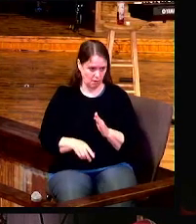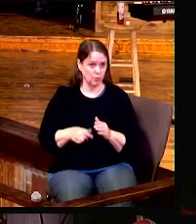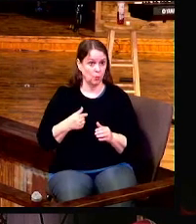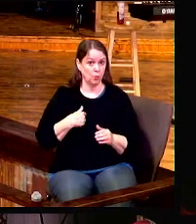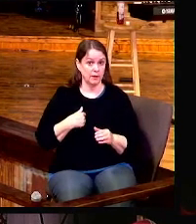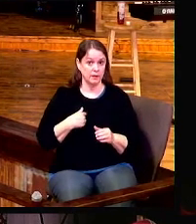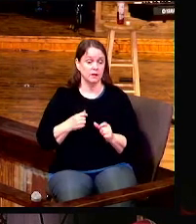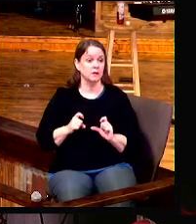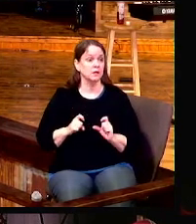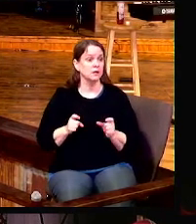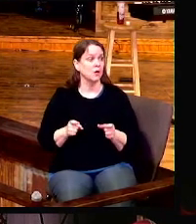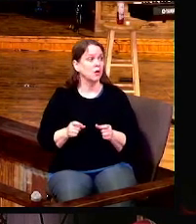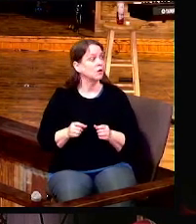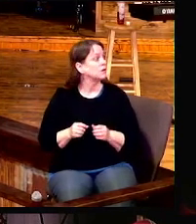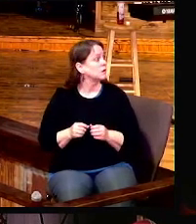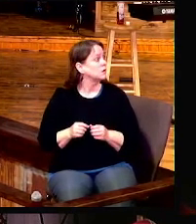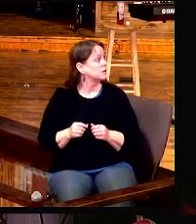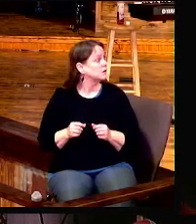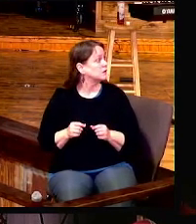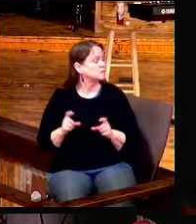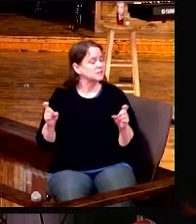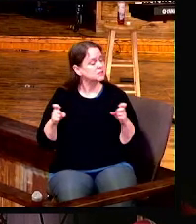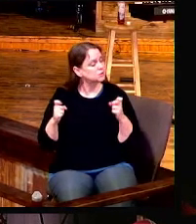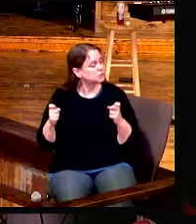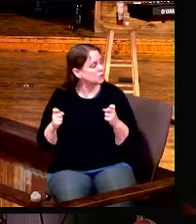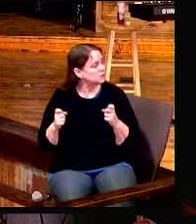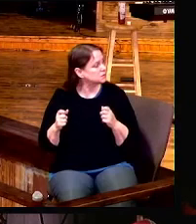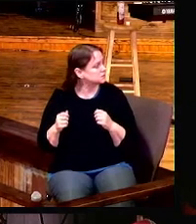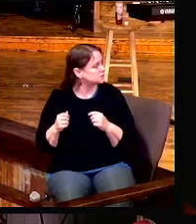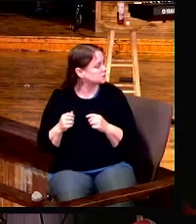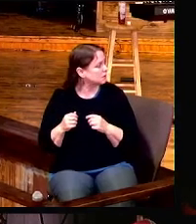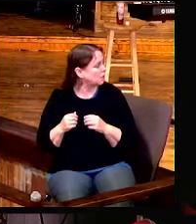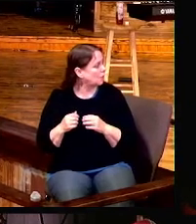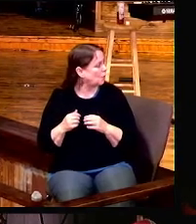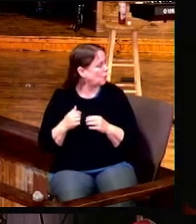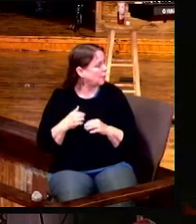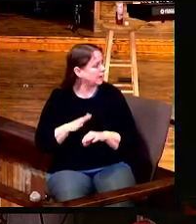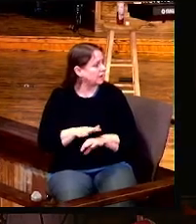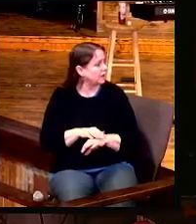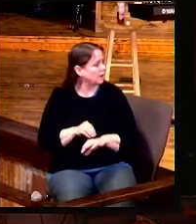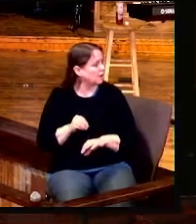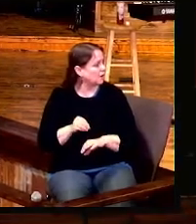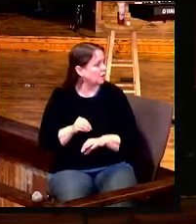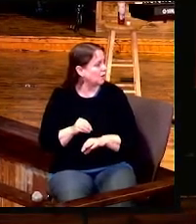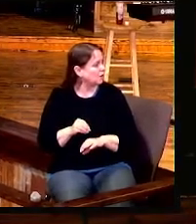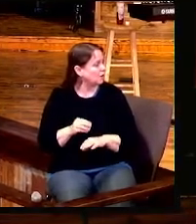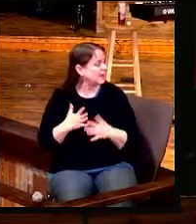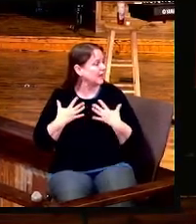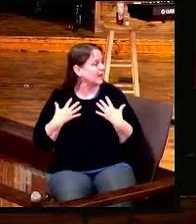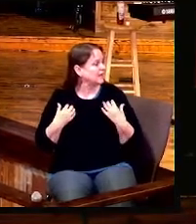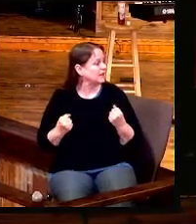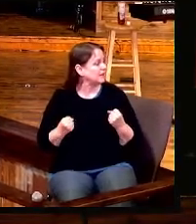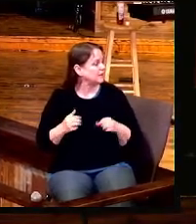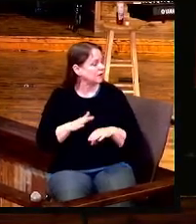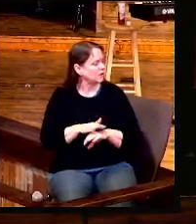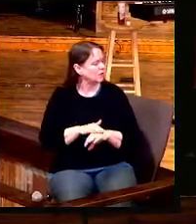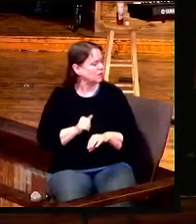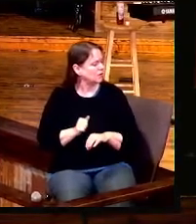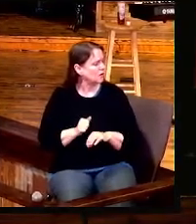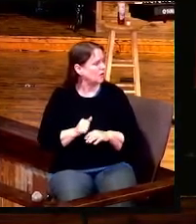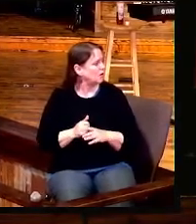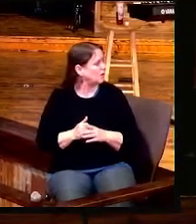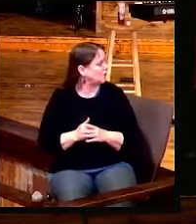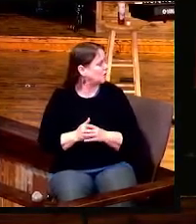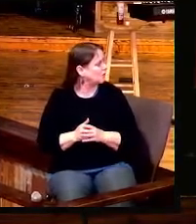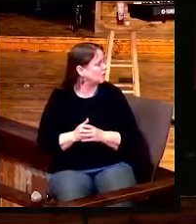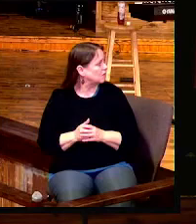encourage or discourage. We have the ability to call down healing or call down curses. We have the ability